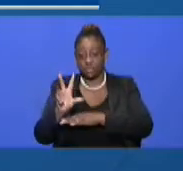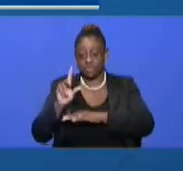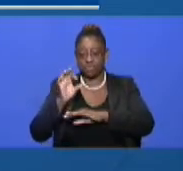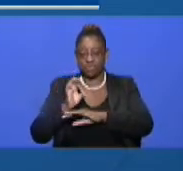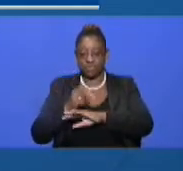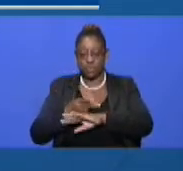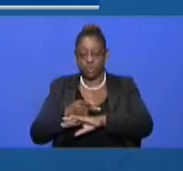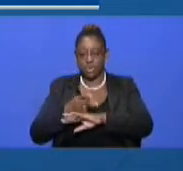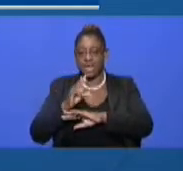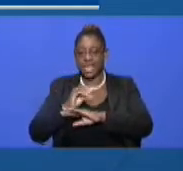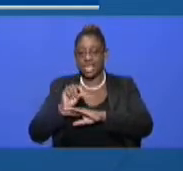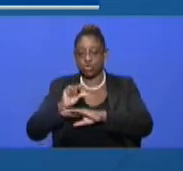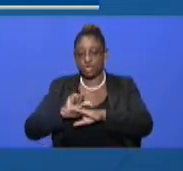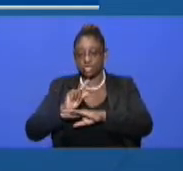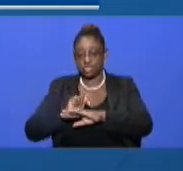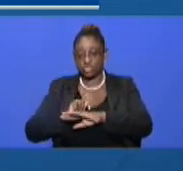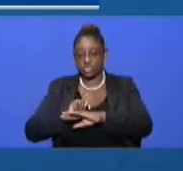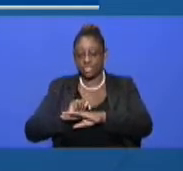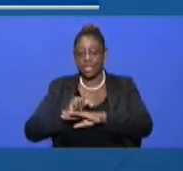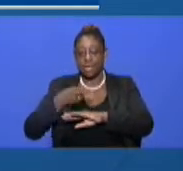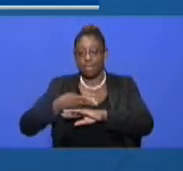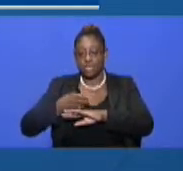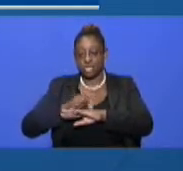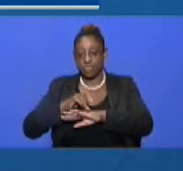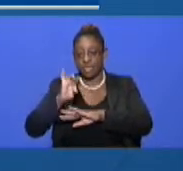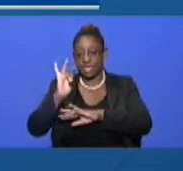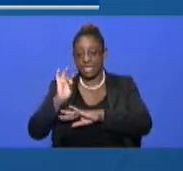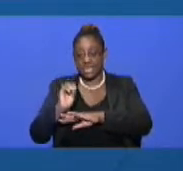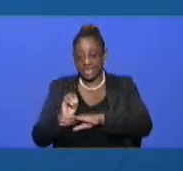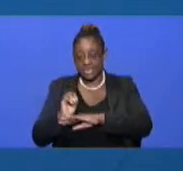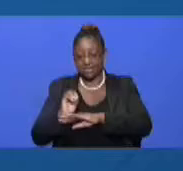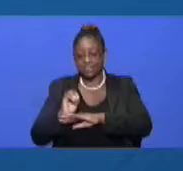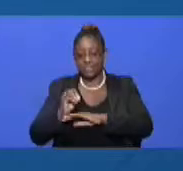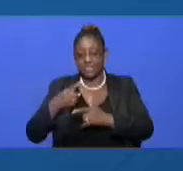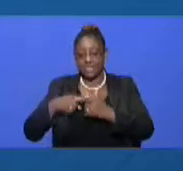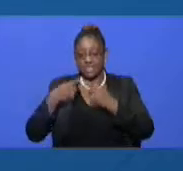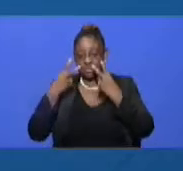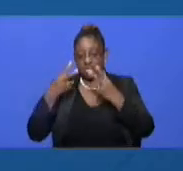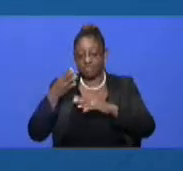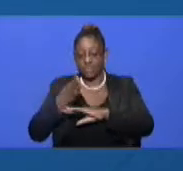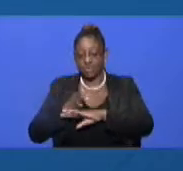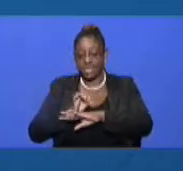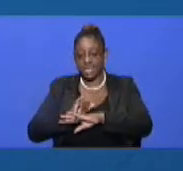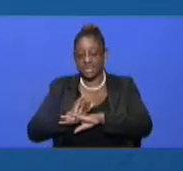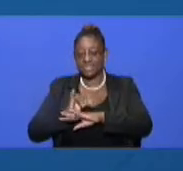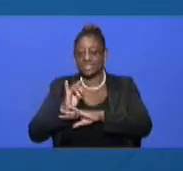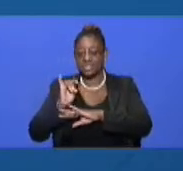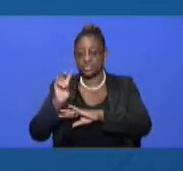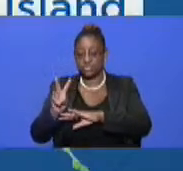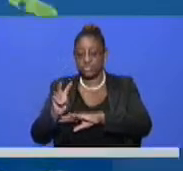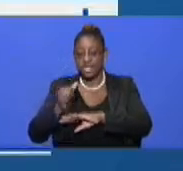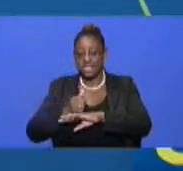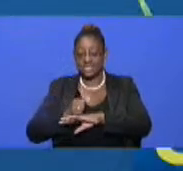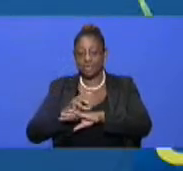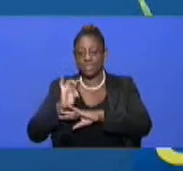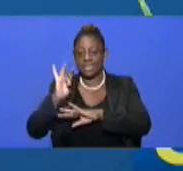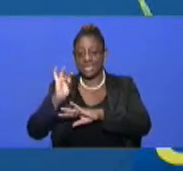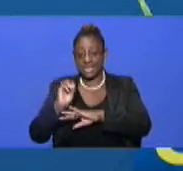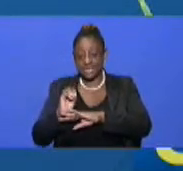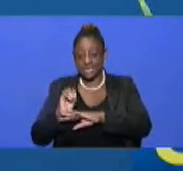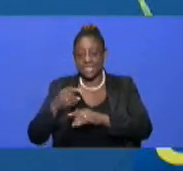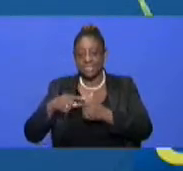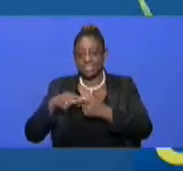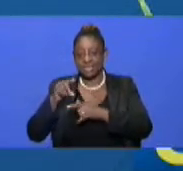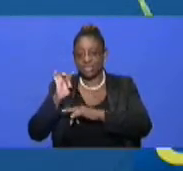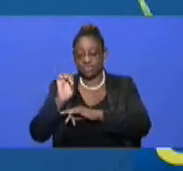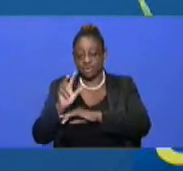Freeport, Grand Bahama, and Green Torquay. That's in Abaco. Marshall Abaco at 80 degrees. The Berry Islands, 82. Allenstown, Bimini, 80.